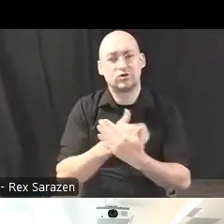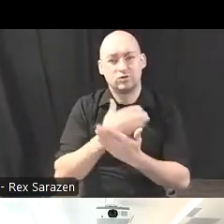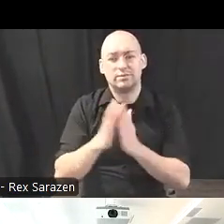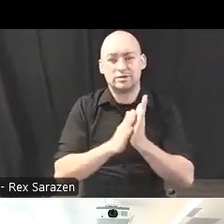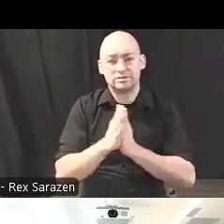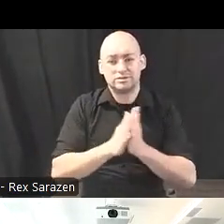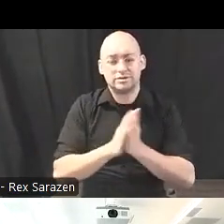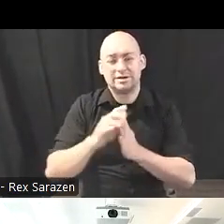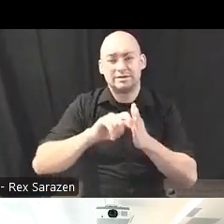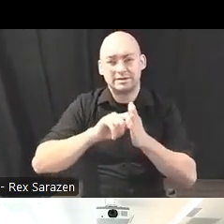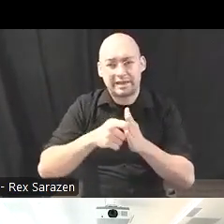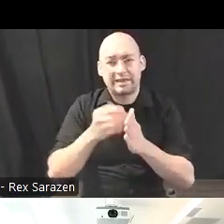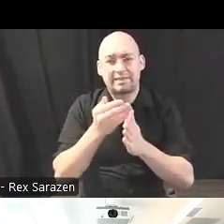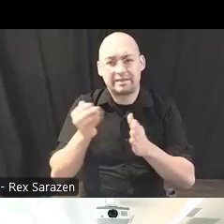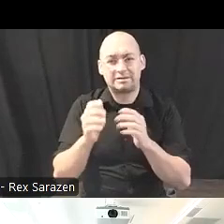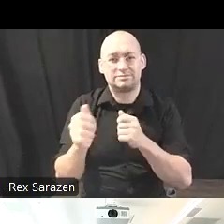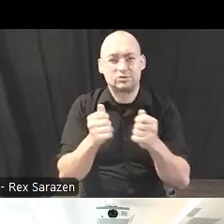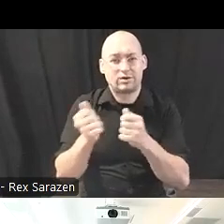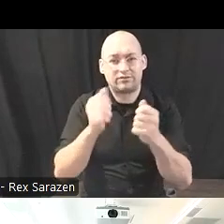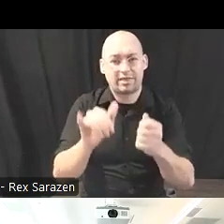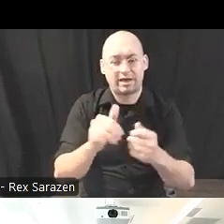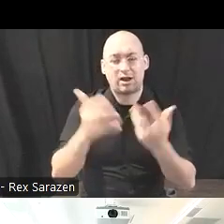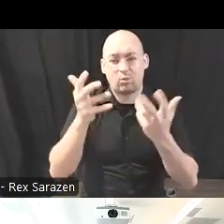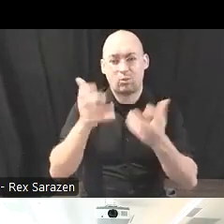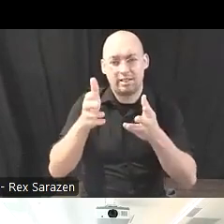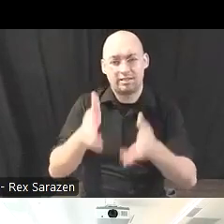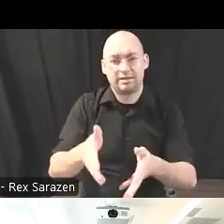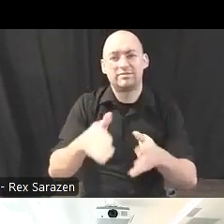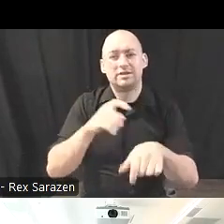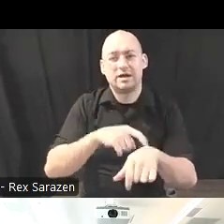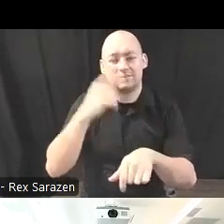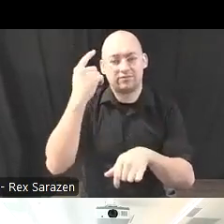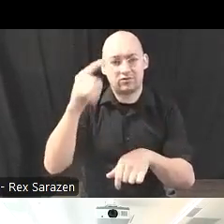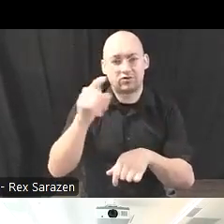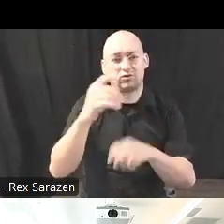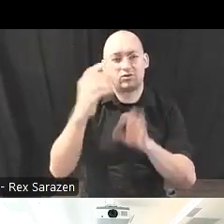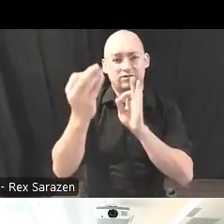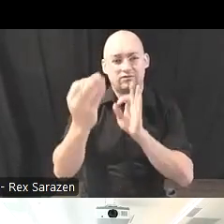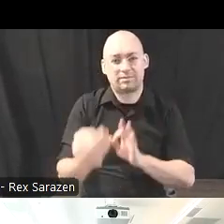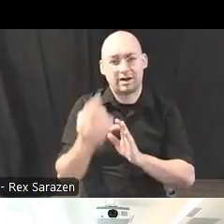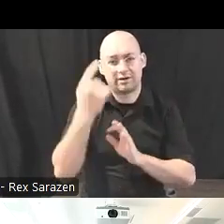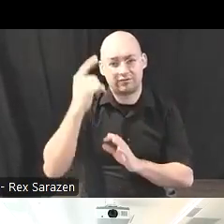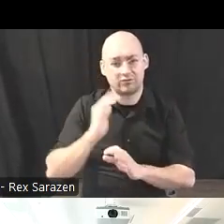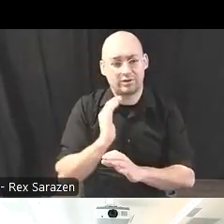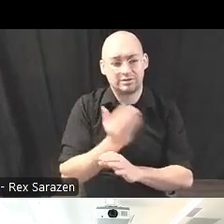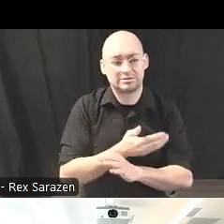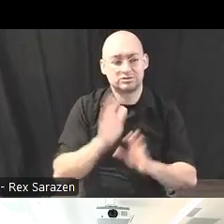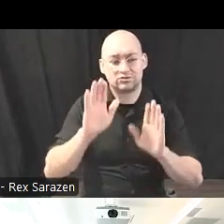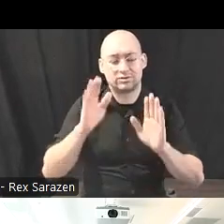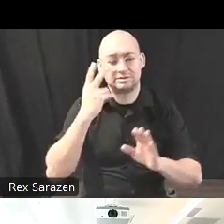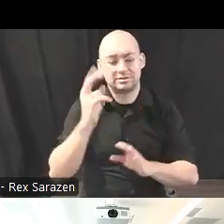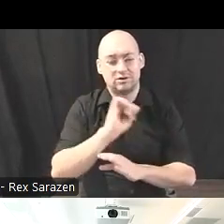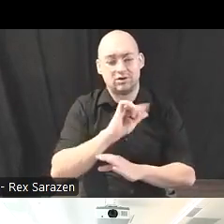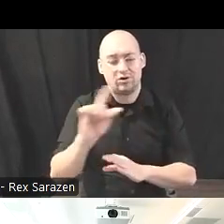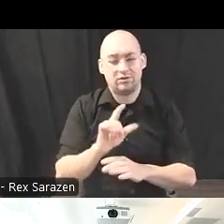driving it, because we want to leave the bulk of the time to hear from you and your feedback for us. So it's wonderful to see all of our returning members and